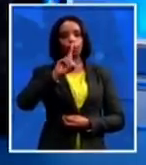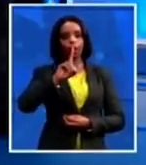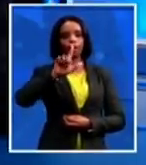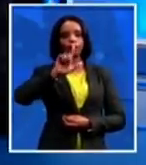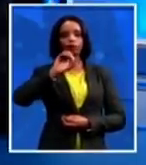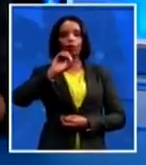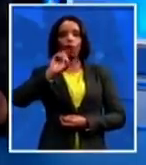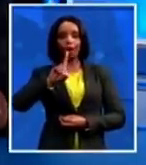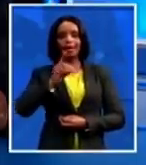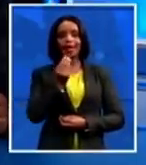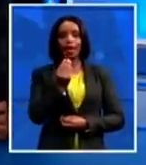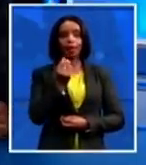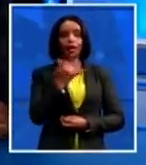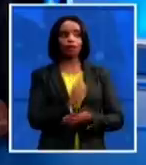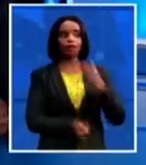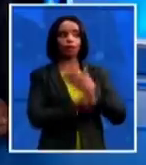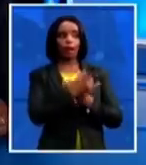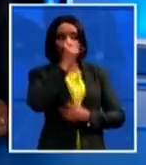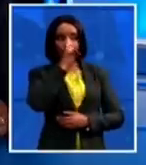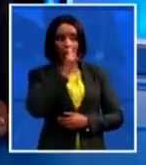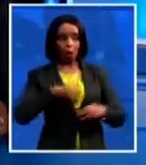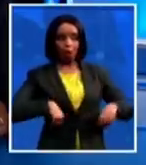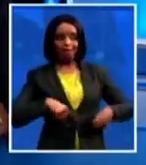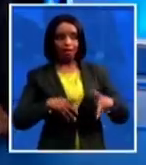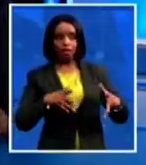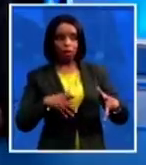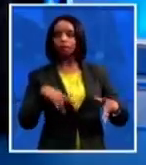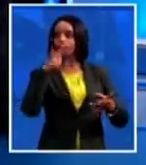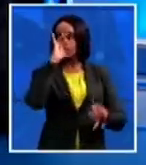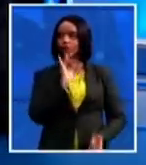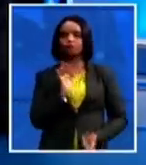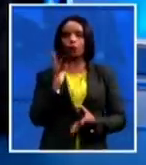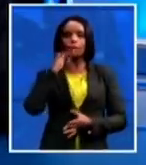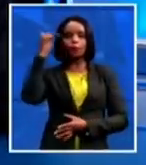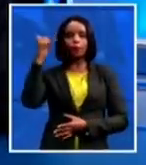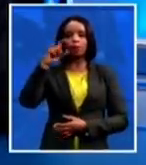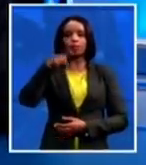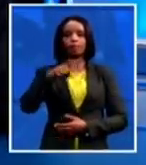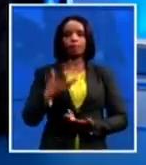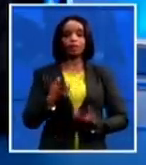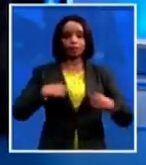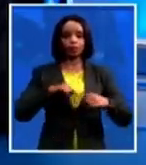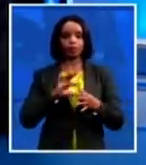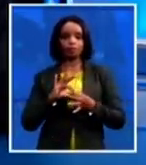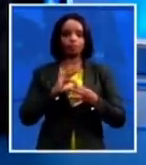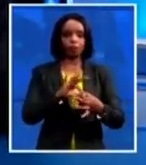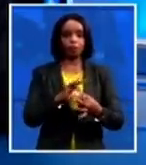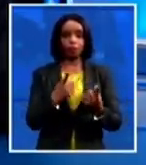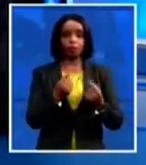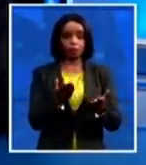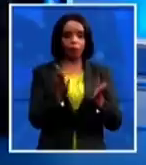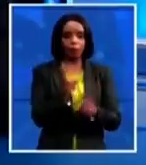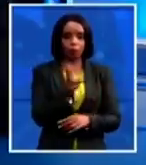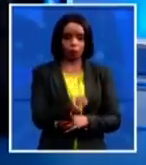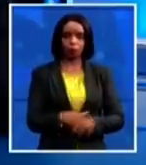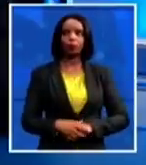0800701701, reaffirmed commitment to protect whistleblowers as well. Also spoke about the rapid increase in COVID-19 infections, a